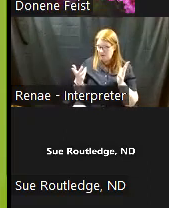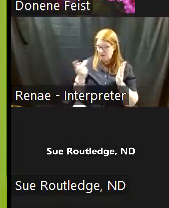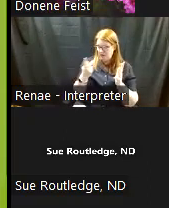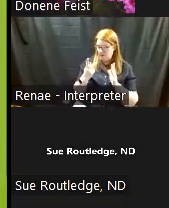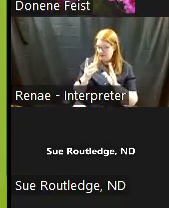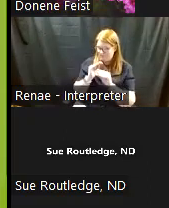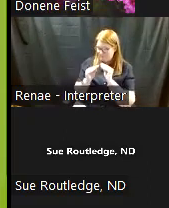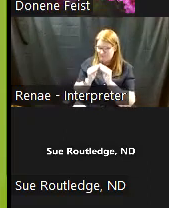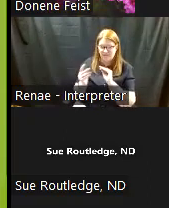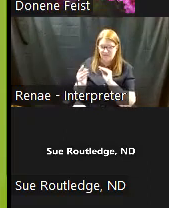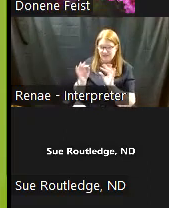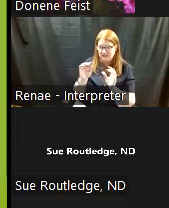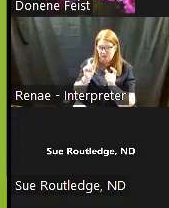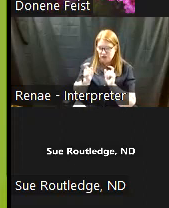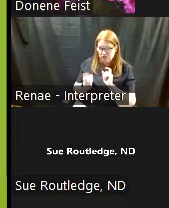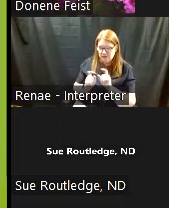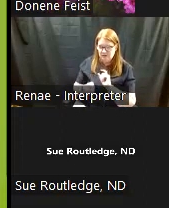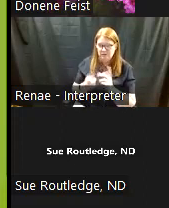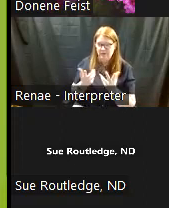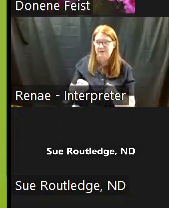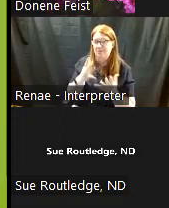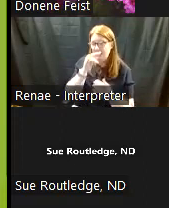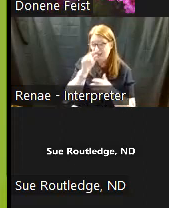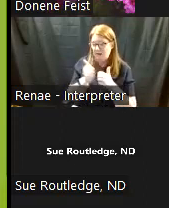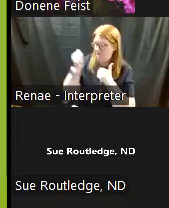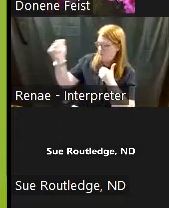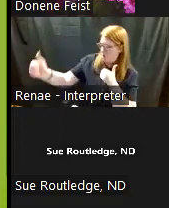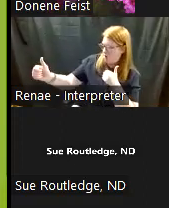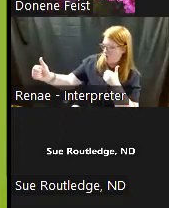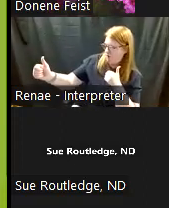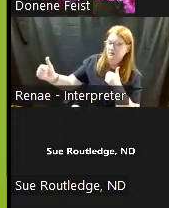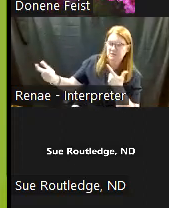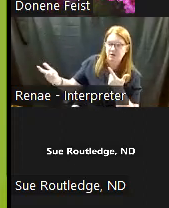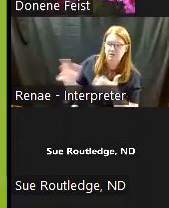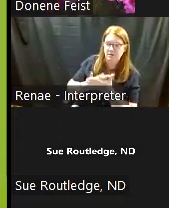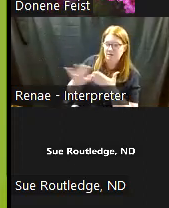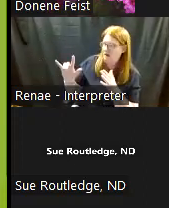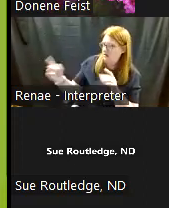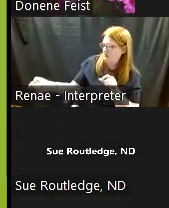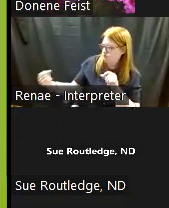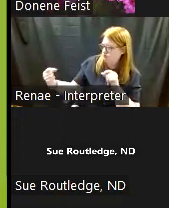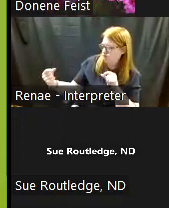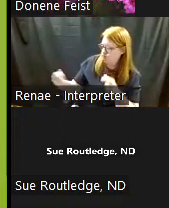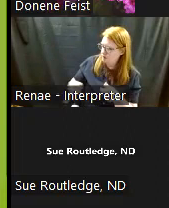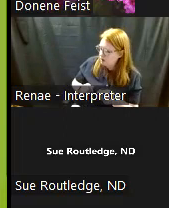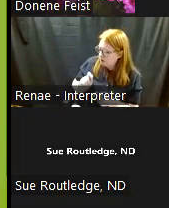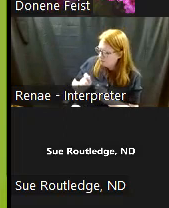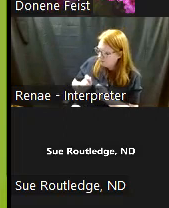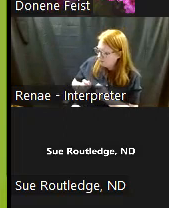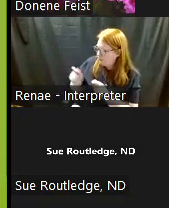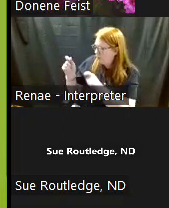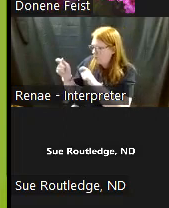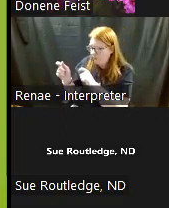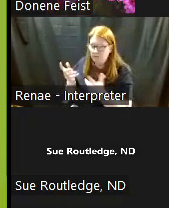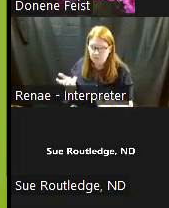which I love because lots of our kids are 3 hours away. So it's really just been a nice tool to do some remote stuff. Up in the